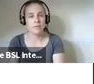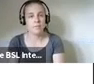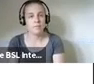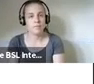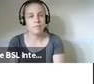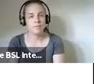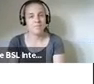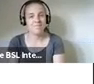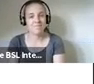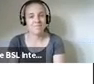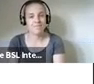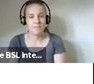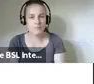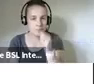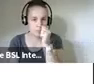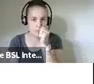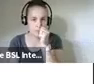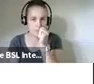So